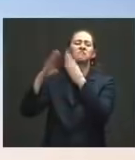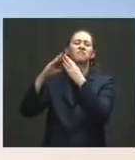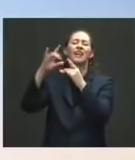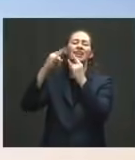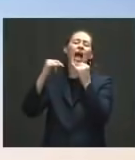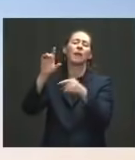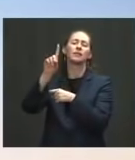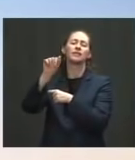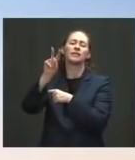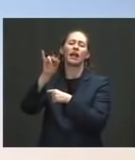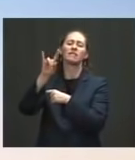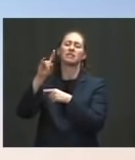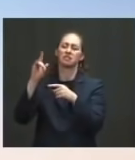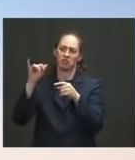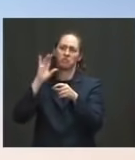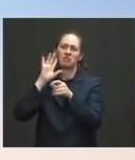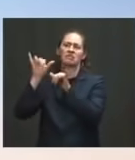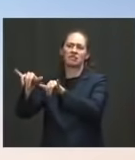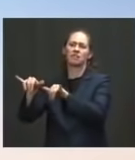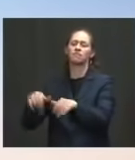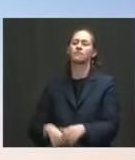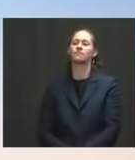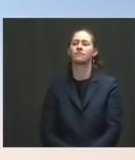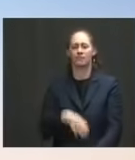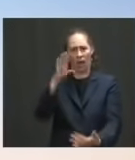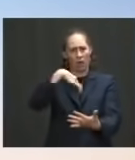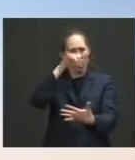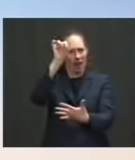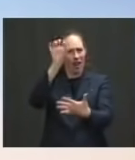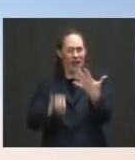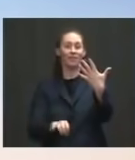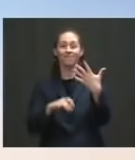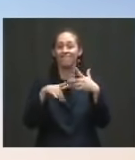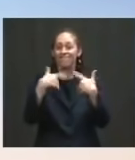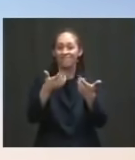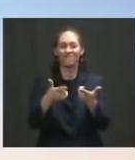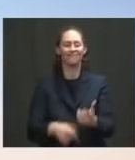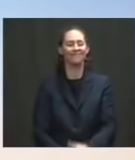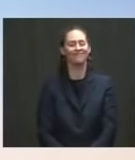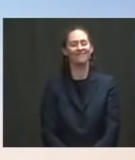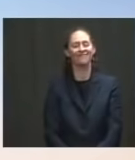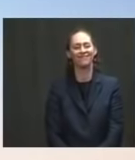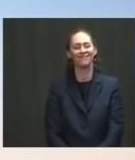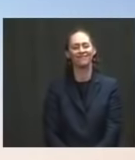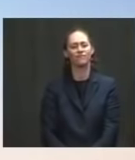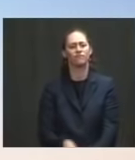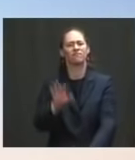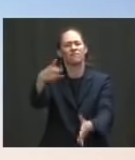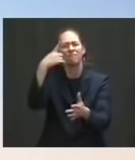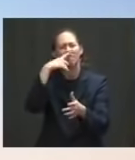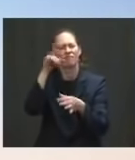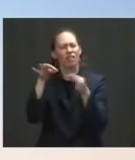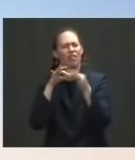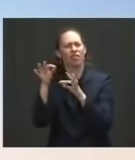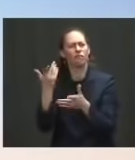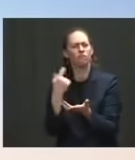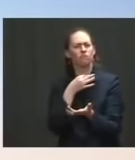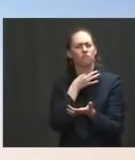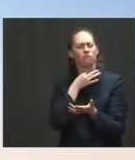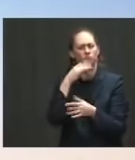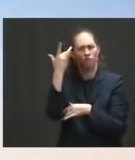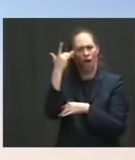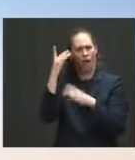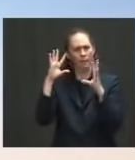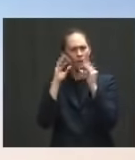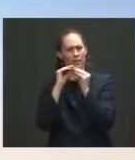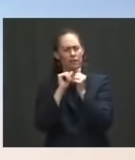Ahead. And we have new information about a call with President Putin. Can you tell us more about what prompted this? Was it decided in response to